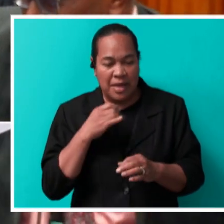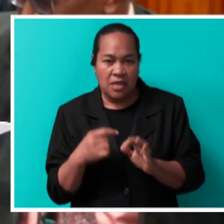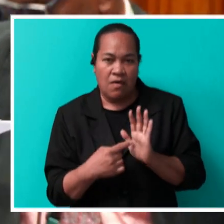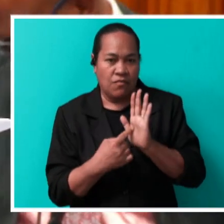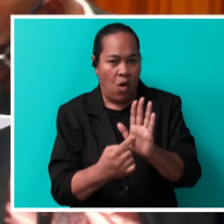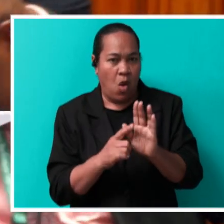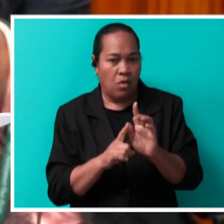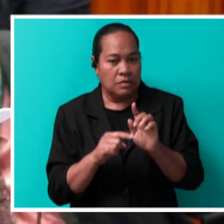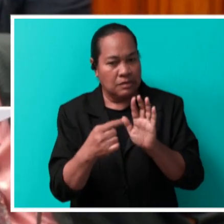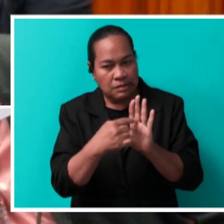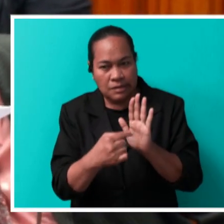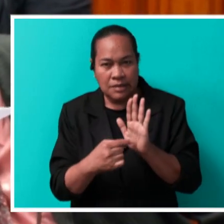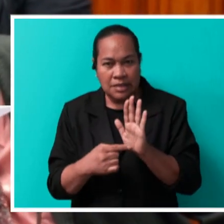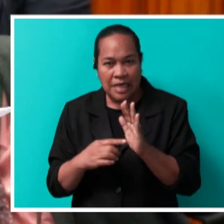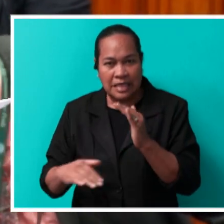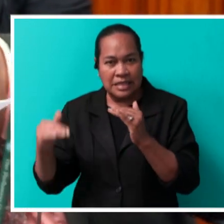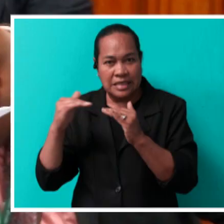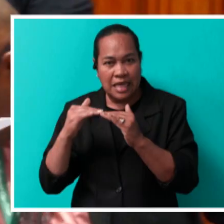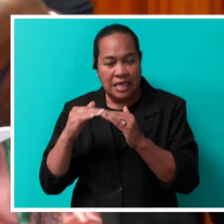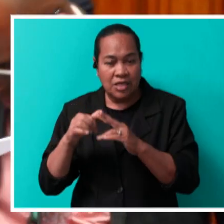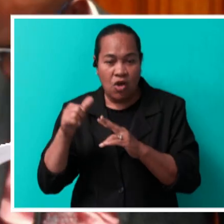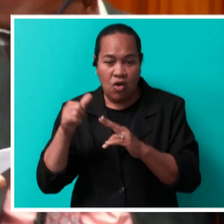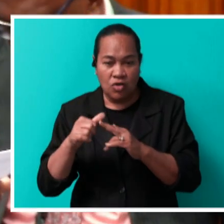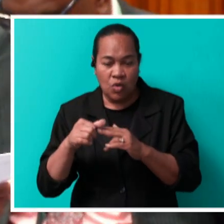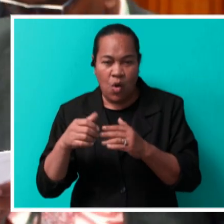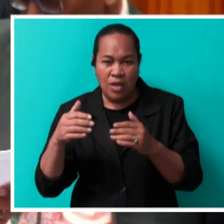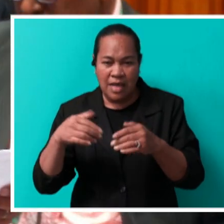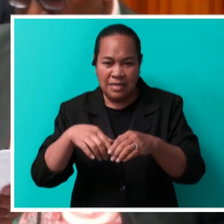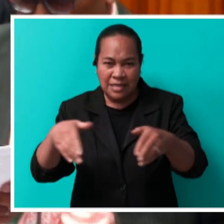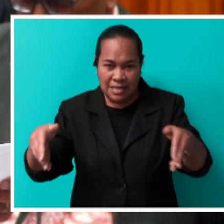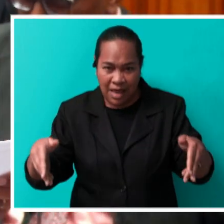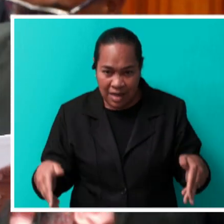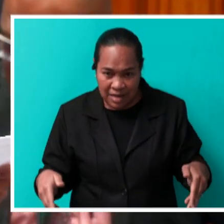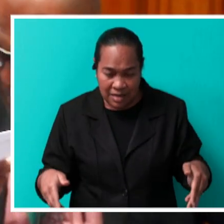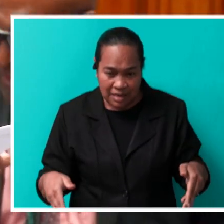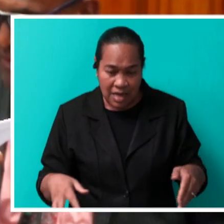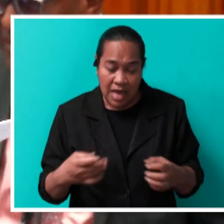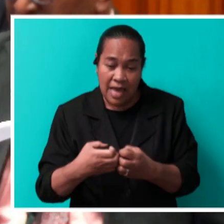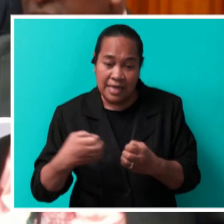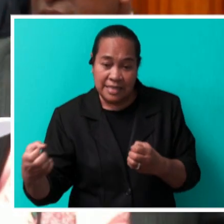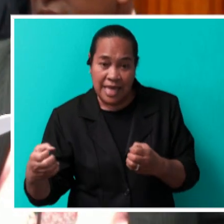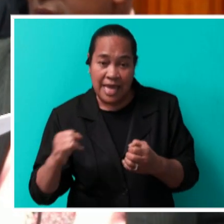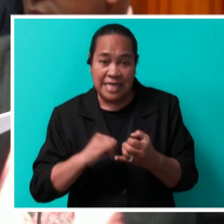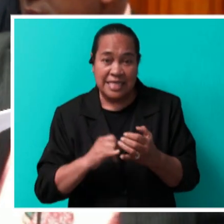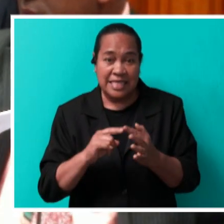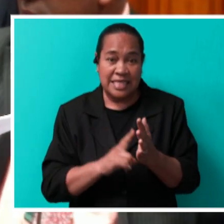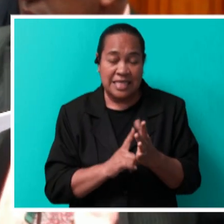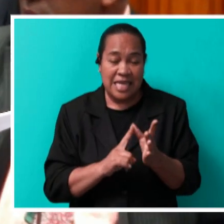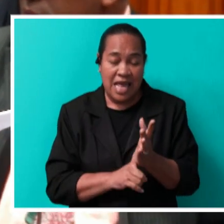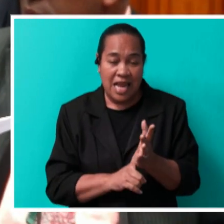standards, carrying out rock armoring of the sites, clear the site and extend the seal with an